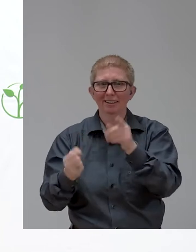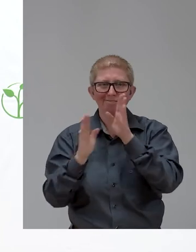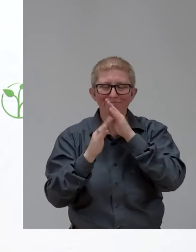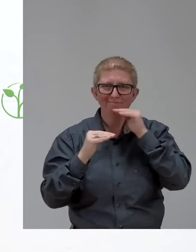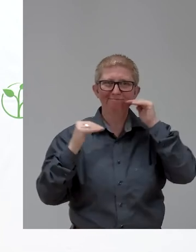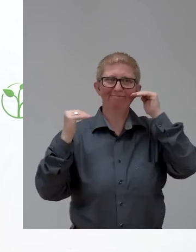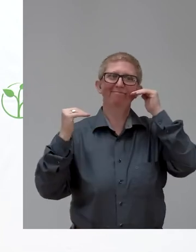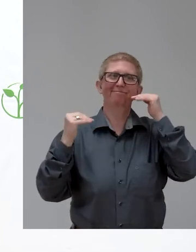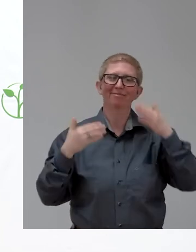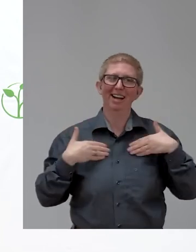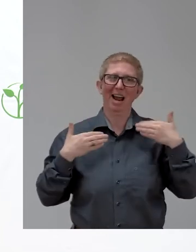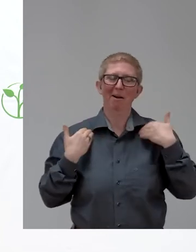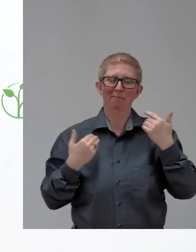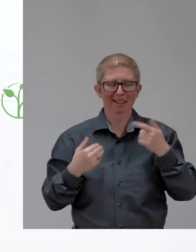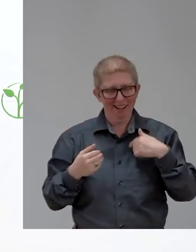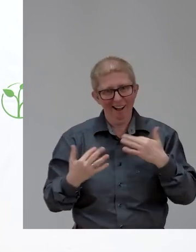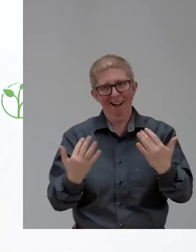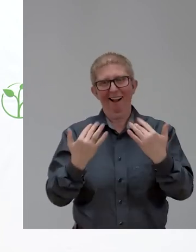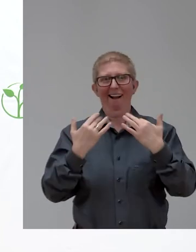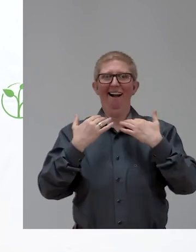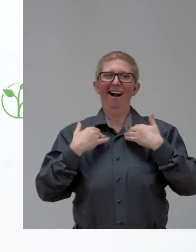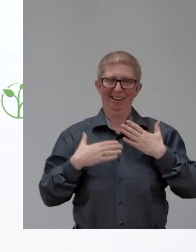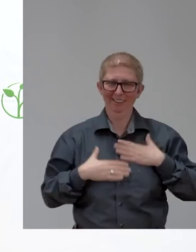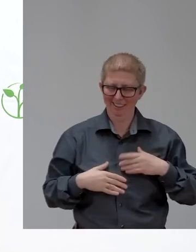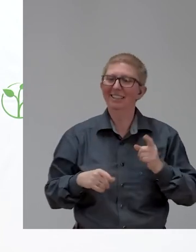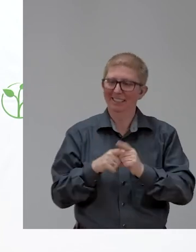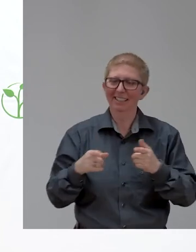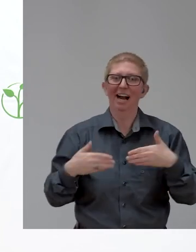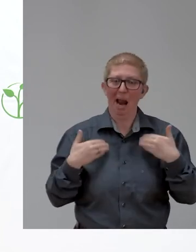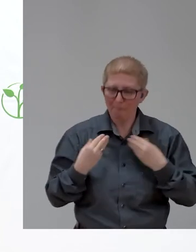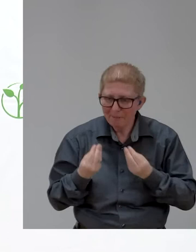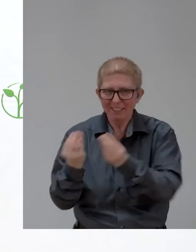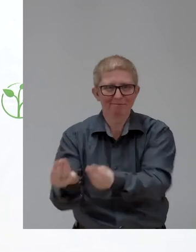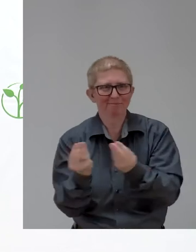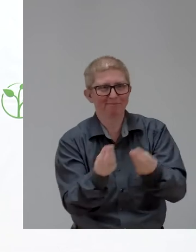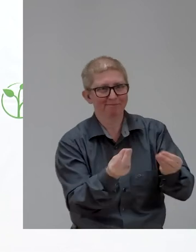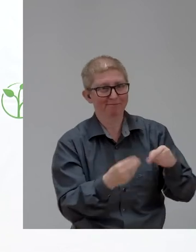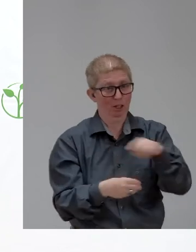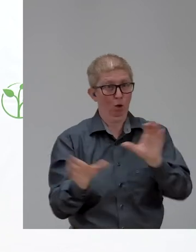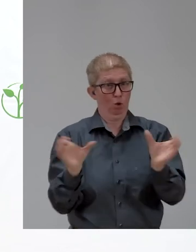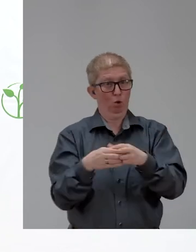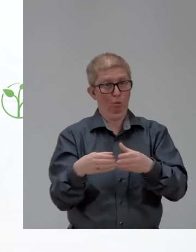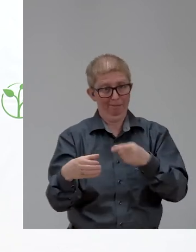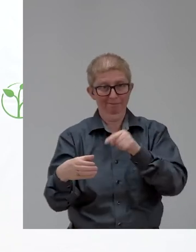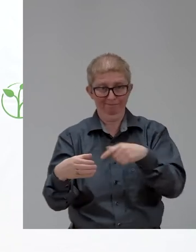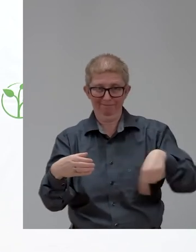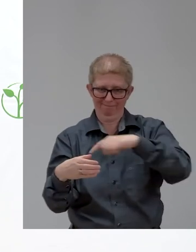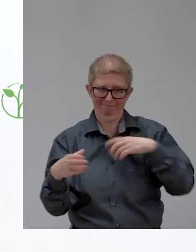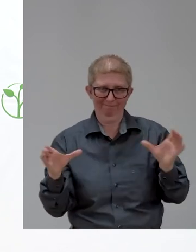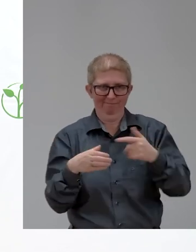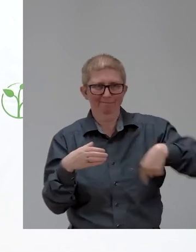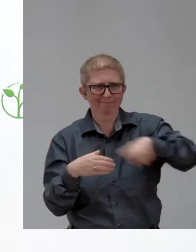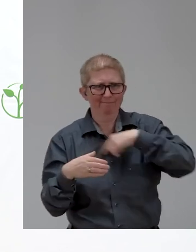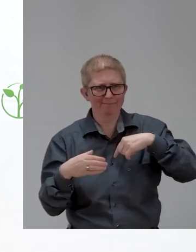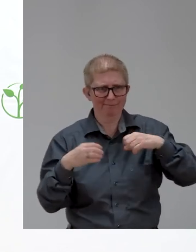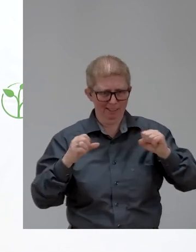that gives them the joy. But as a group here coming together, this gives all of us a lot of energy. And that's